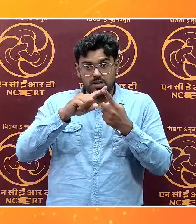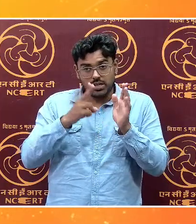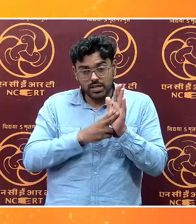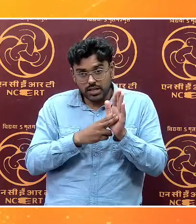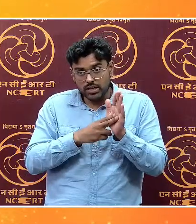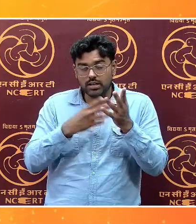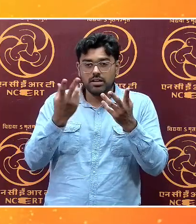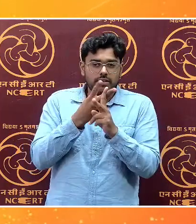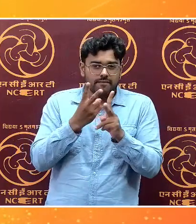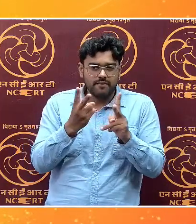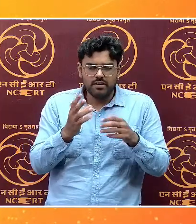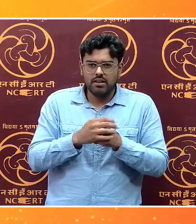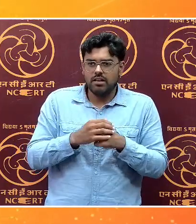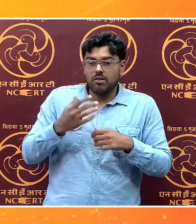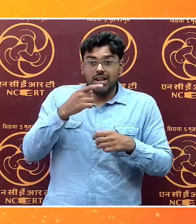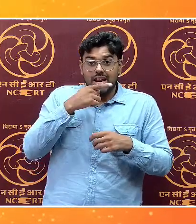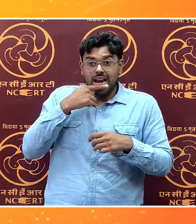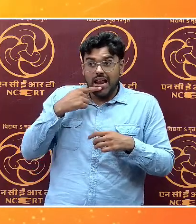red sandalwood trees. So